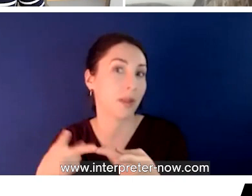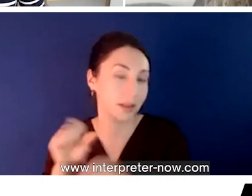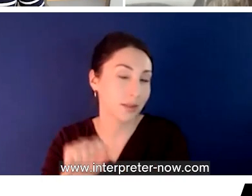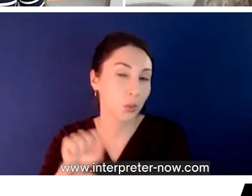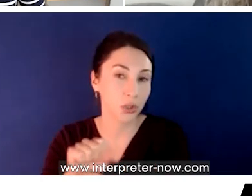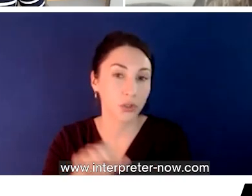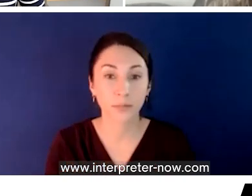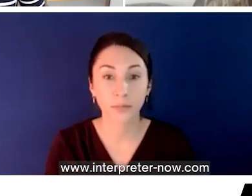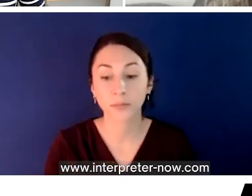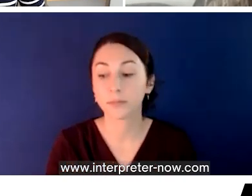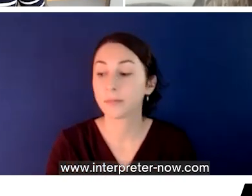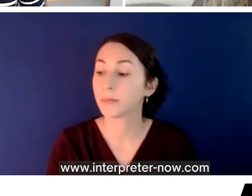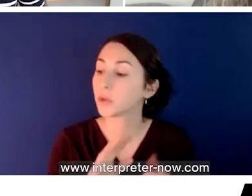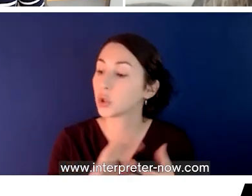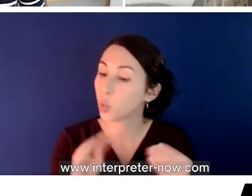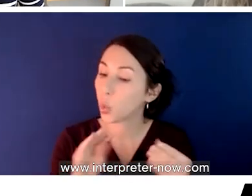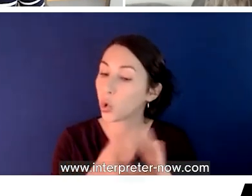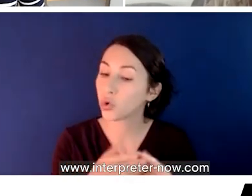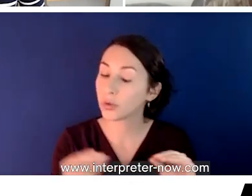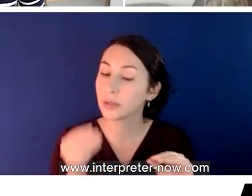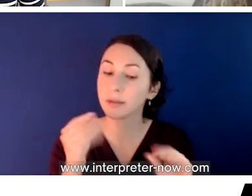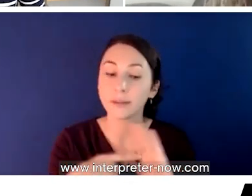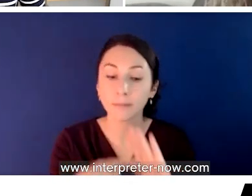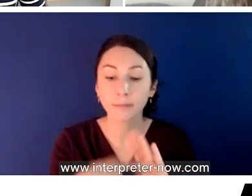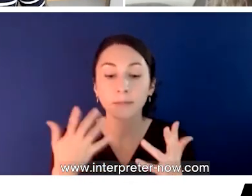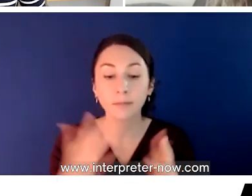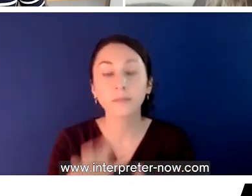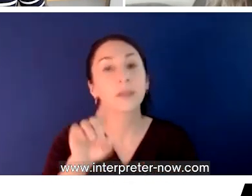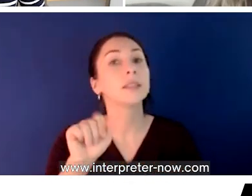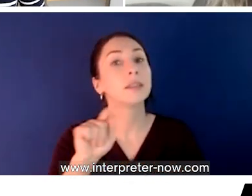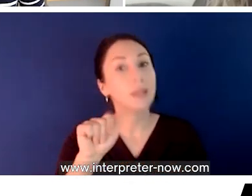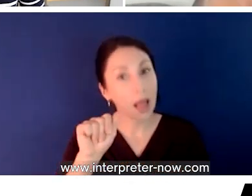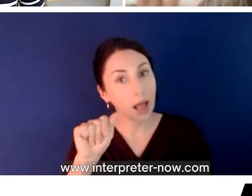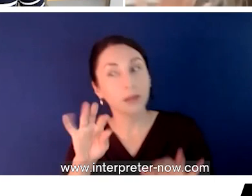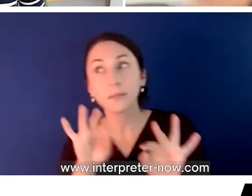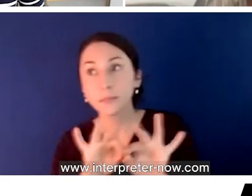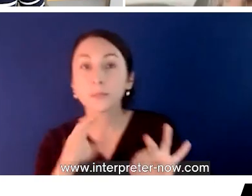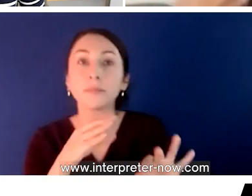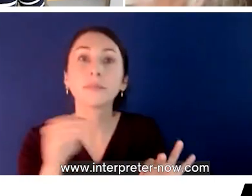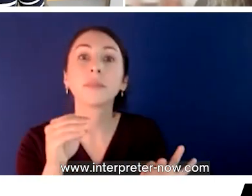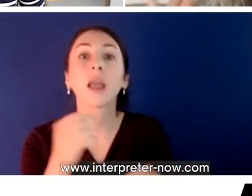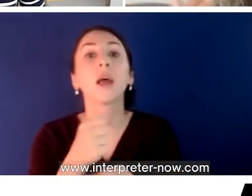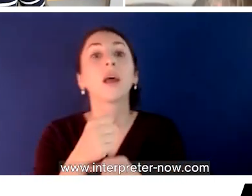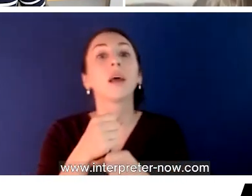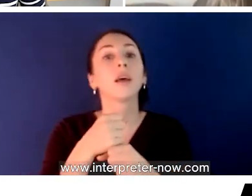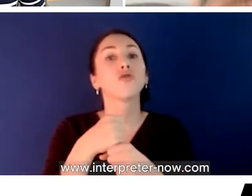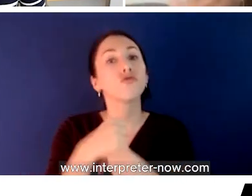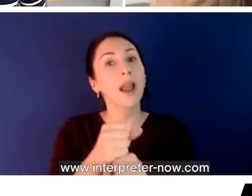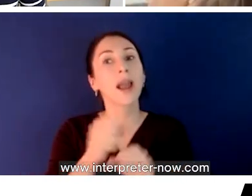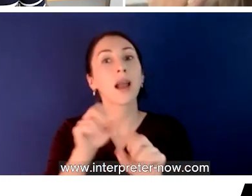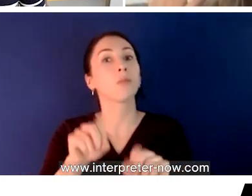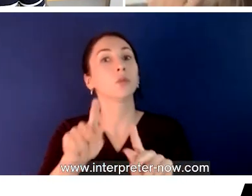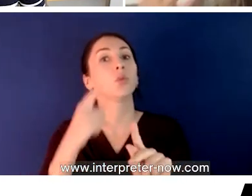I mean, we talked about the stories, the data is so important, and then creating constructive